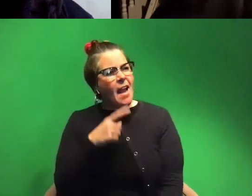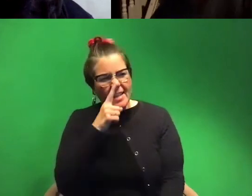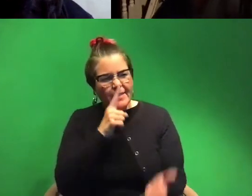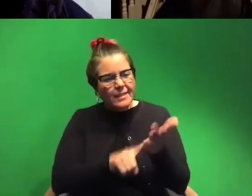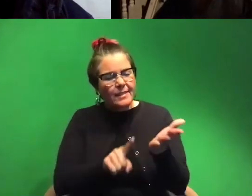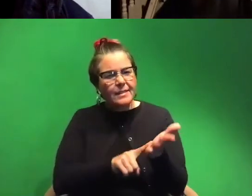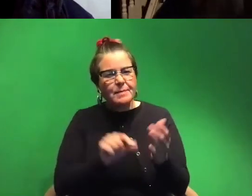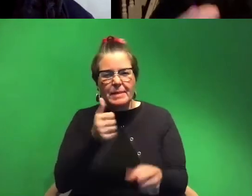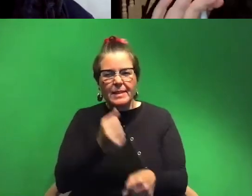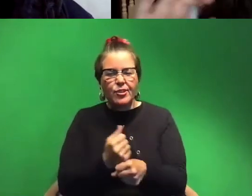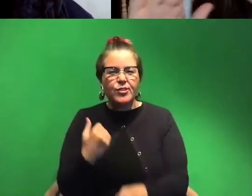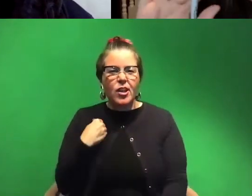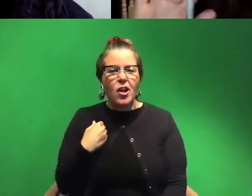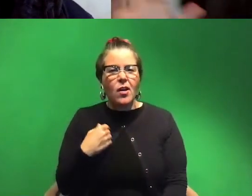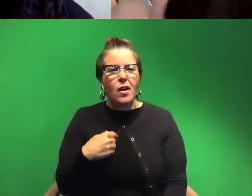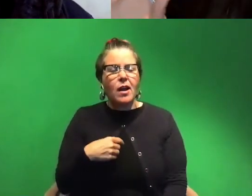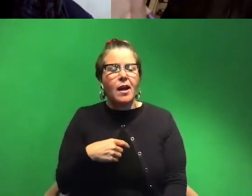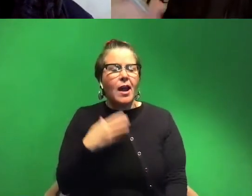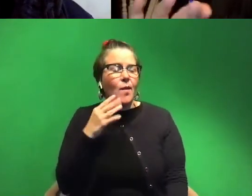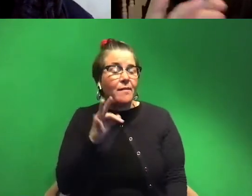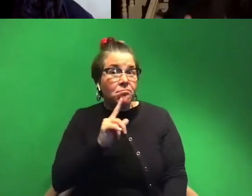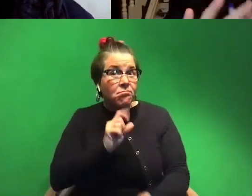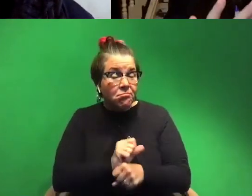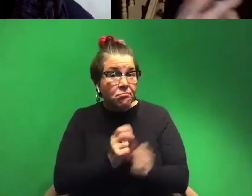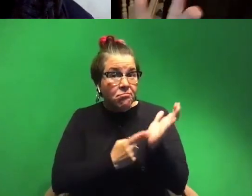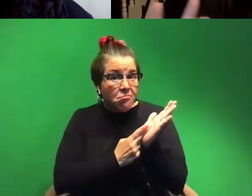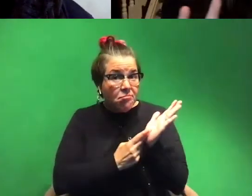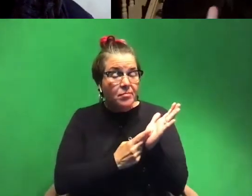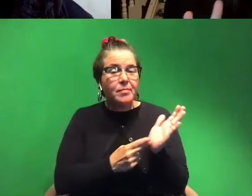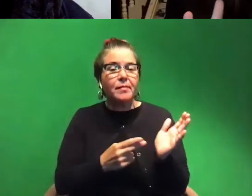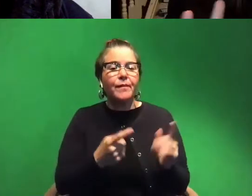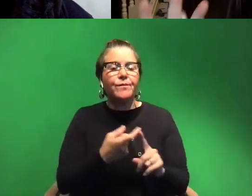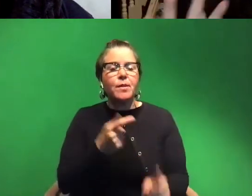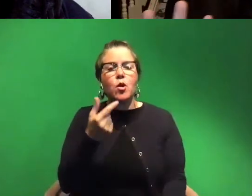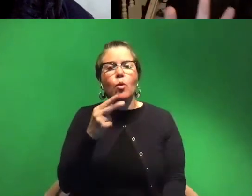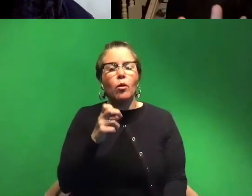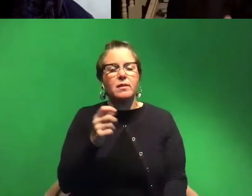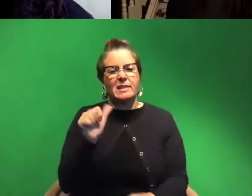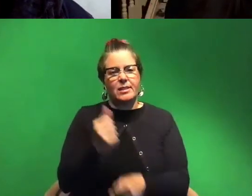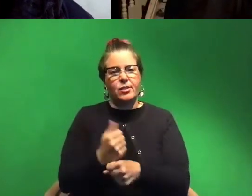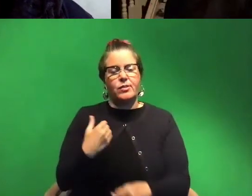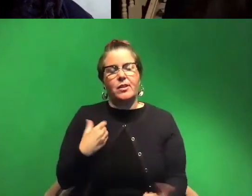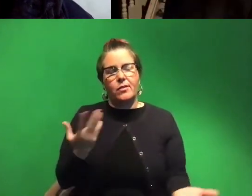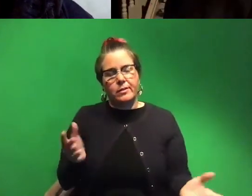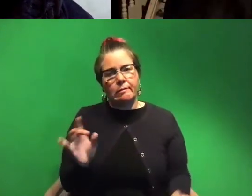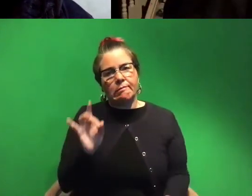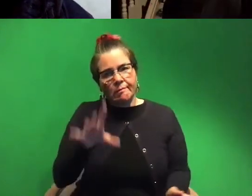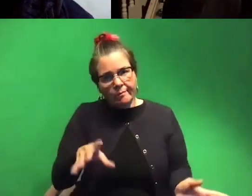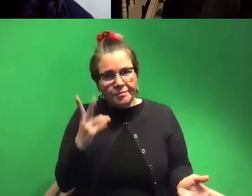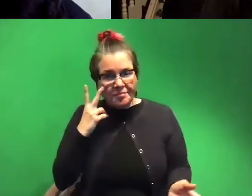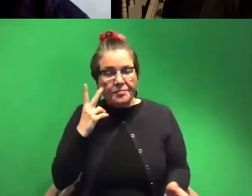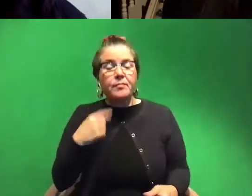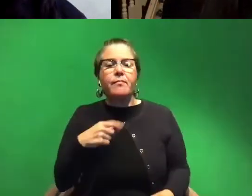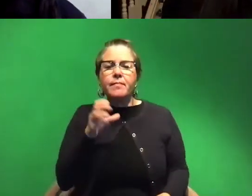like 10 years ago, and I don't know if this is true. This is like from my Googling 10 years ago, so like take this with a grain of salt. But I was looking at